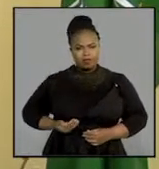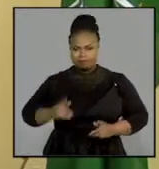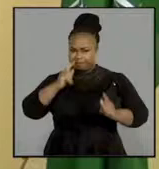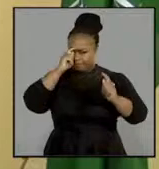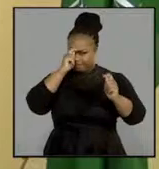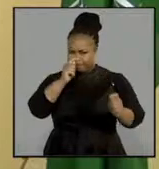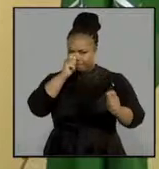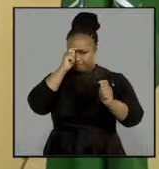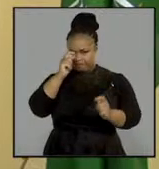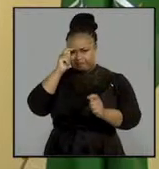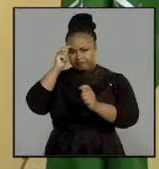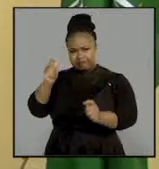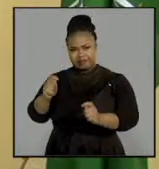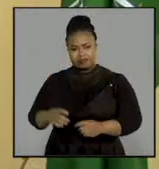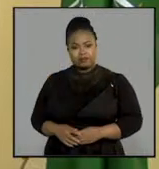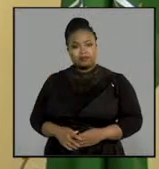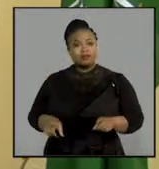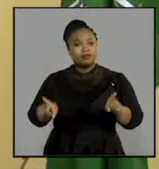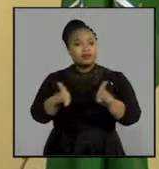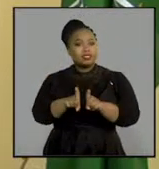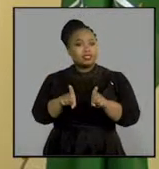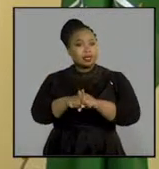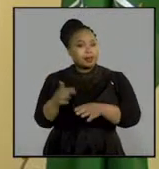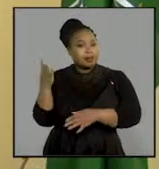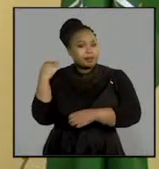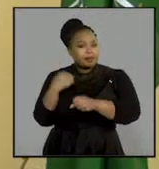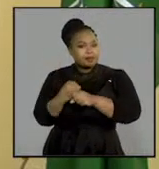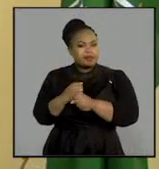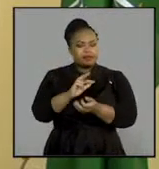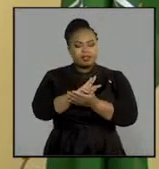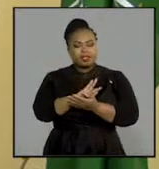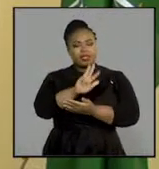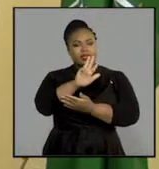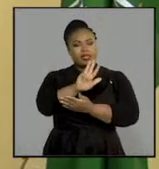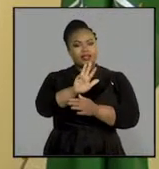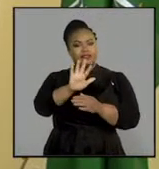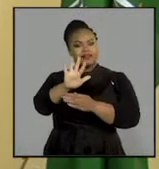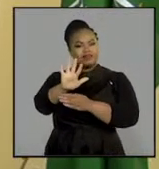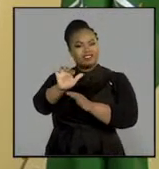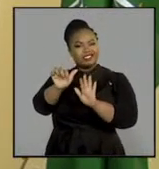women, just as the women of 1956,